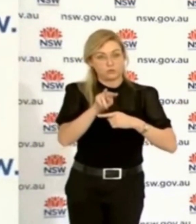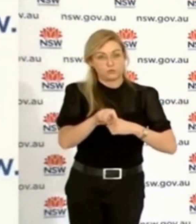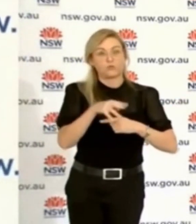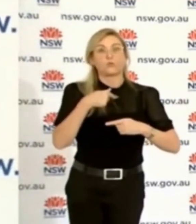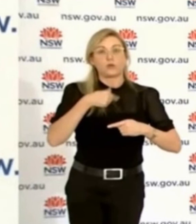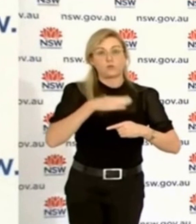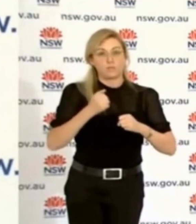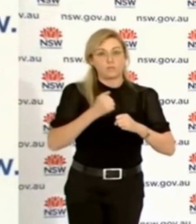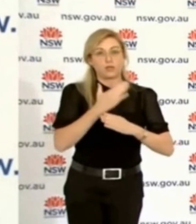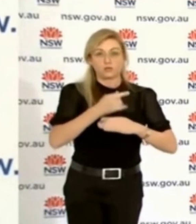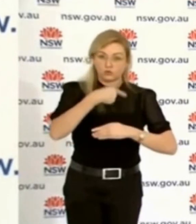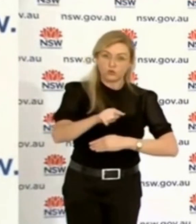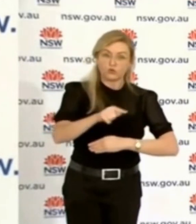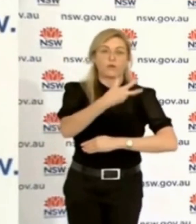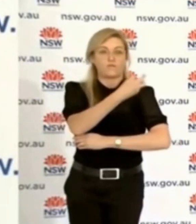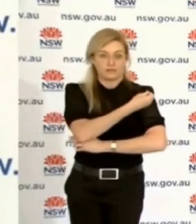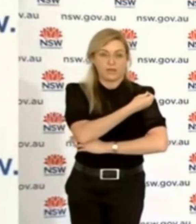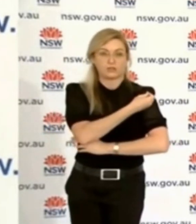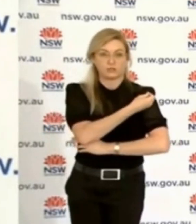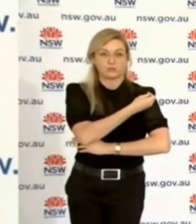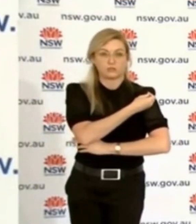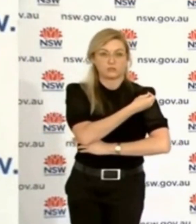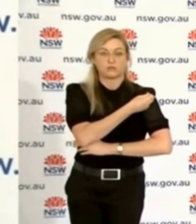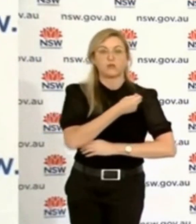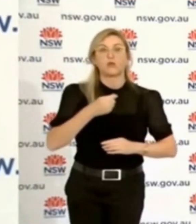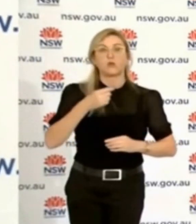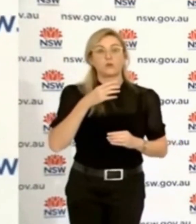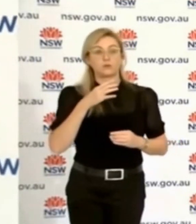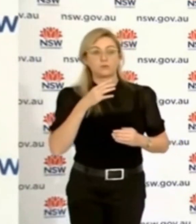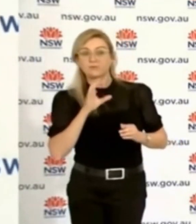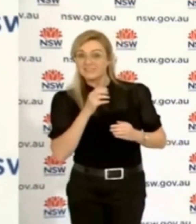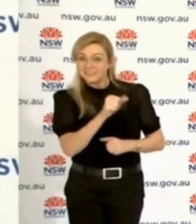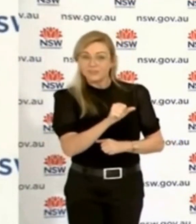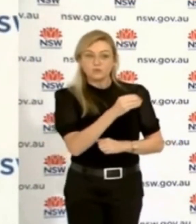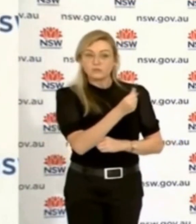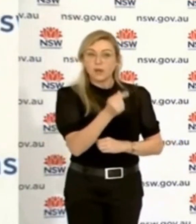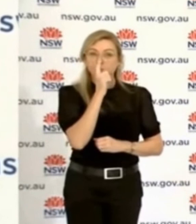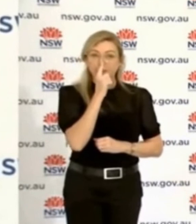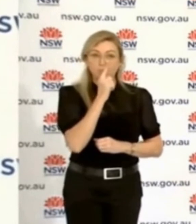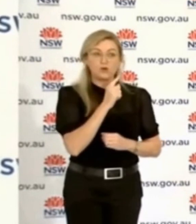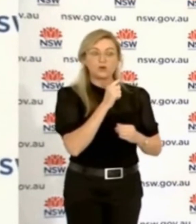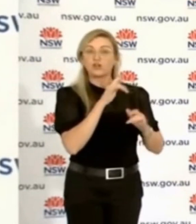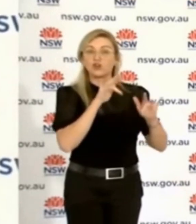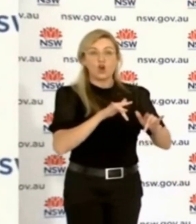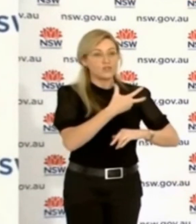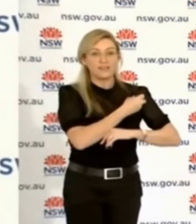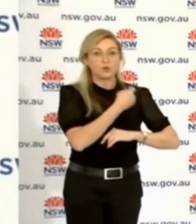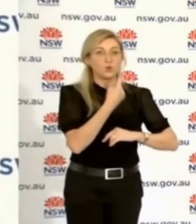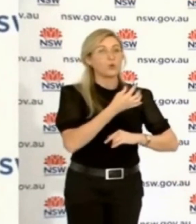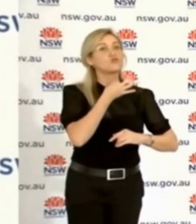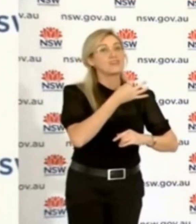people in vulnerable groups that are not, in terms of medical comorbidities, people over 50 and people over 70 that are still not